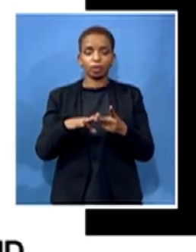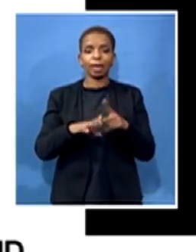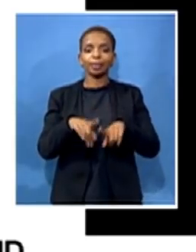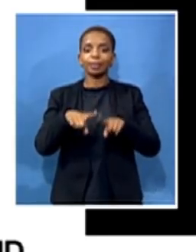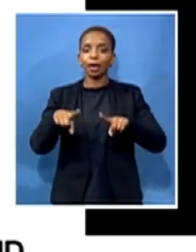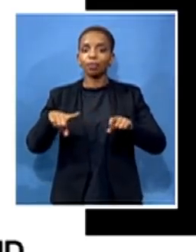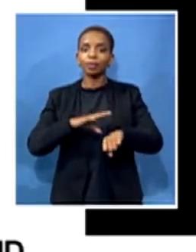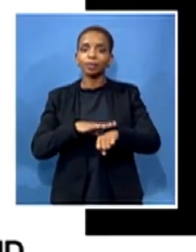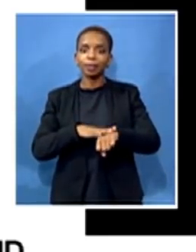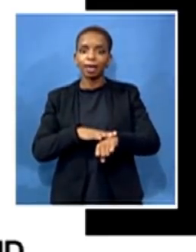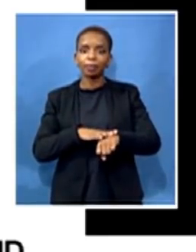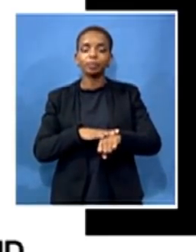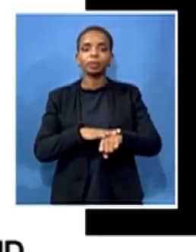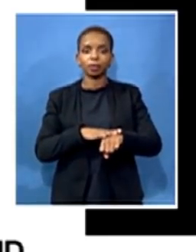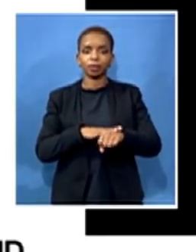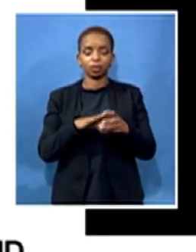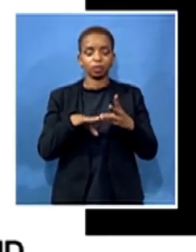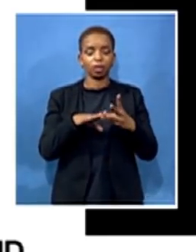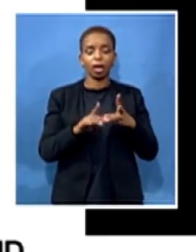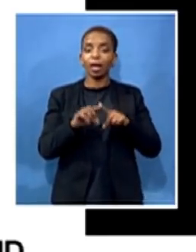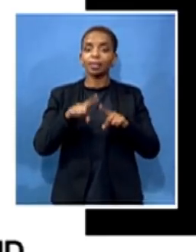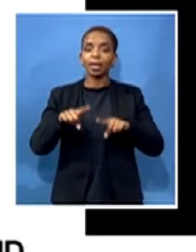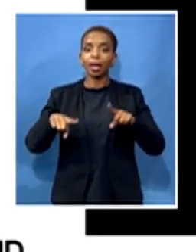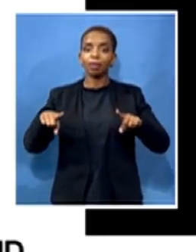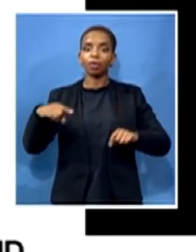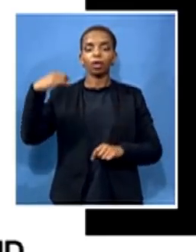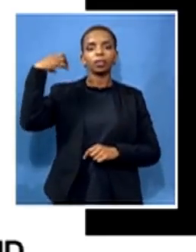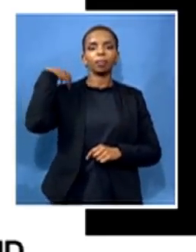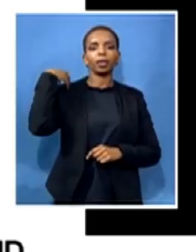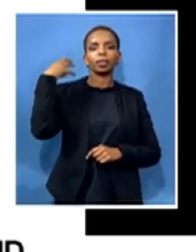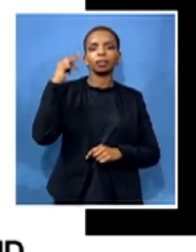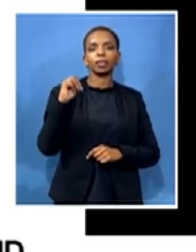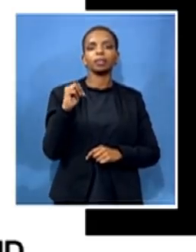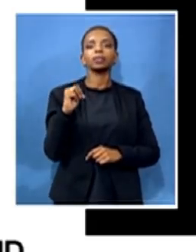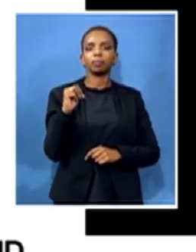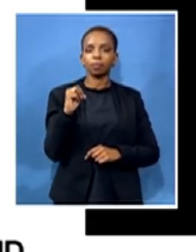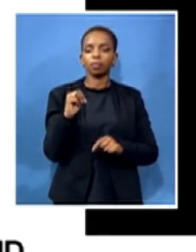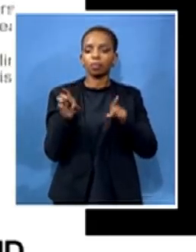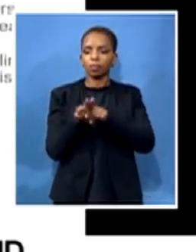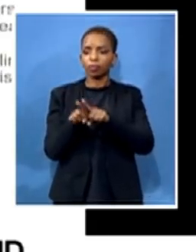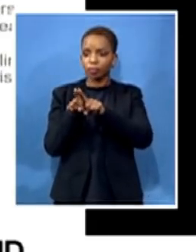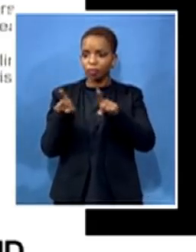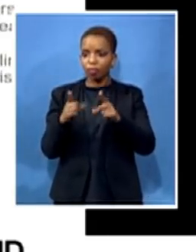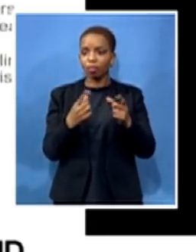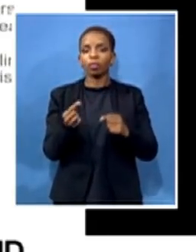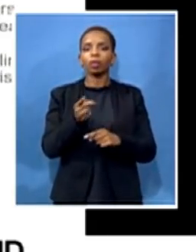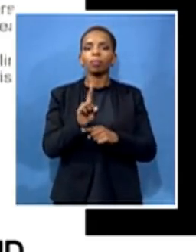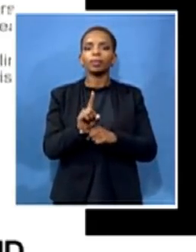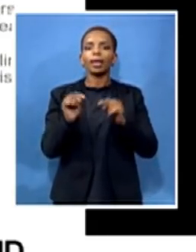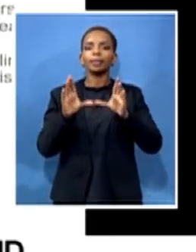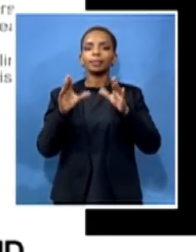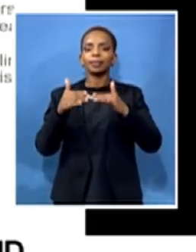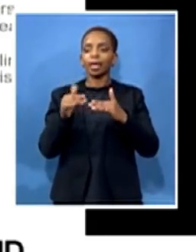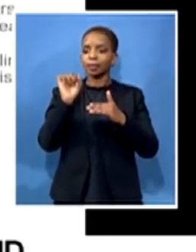ministers have been giving directives also to their sectors as we have been moving through